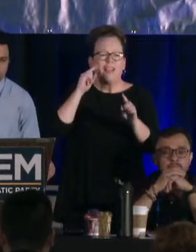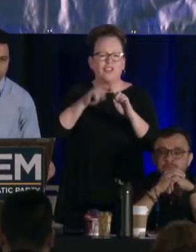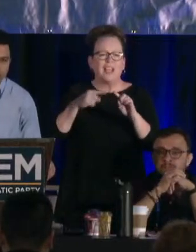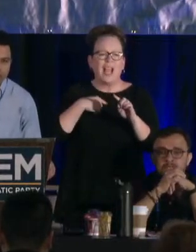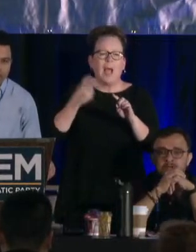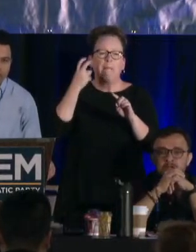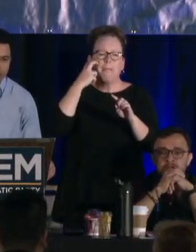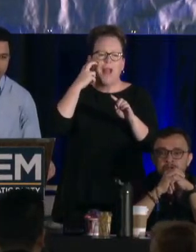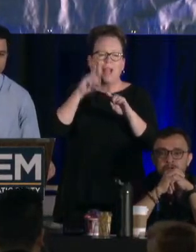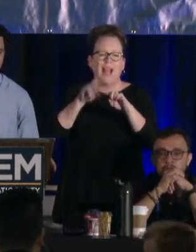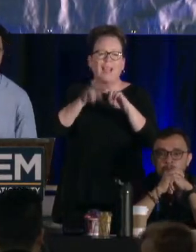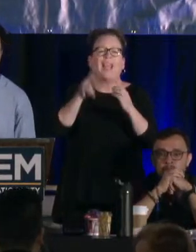through the resolutions. Just one sentence.